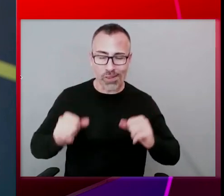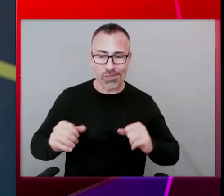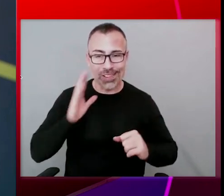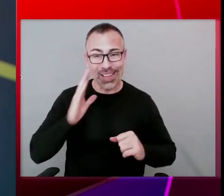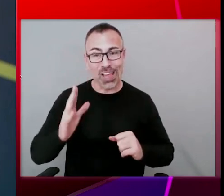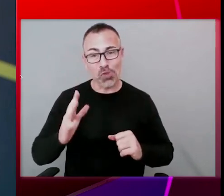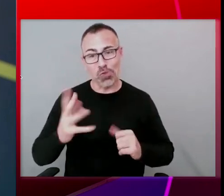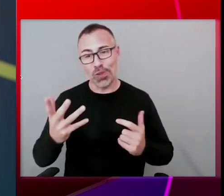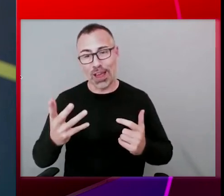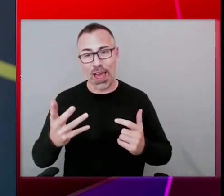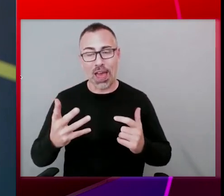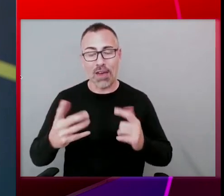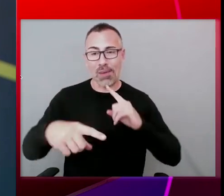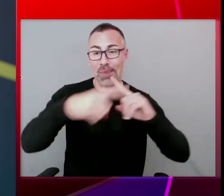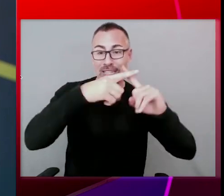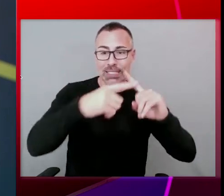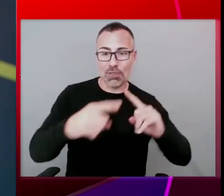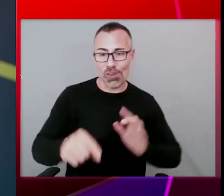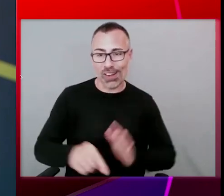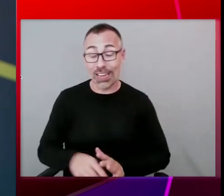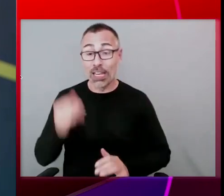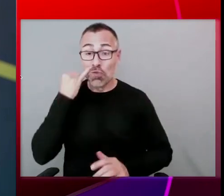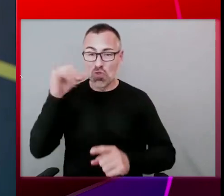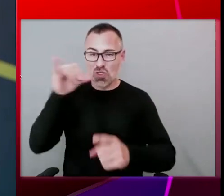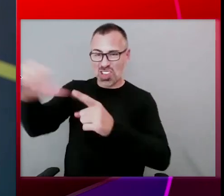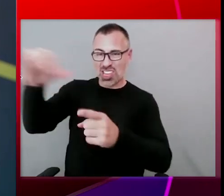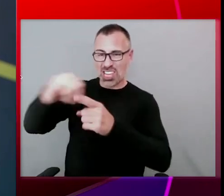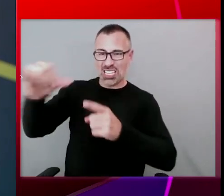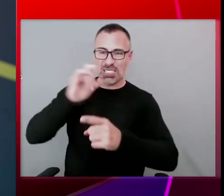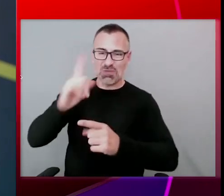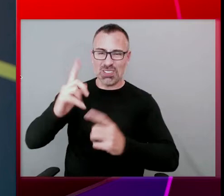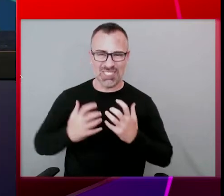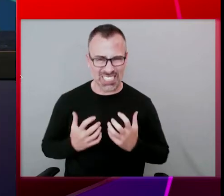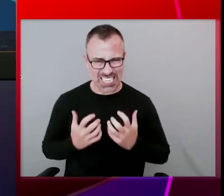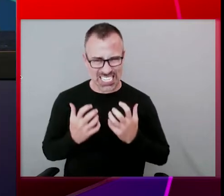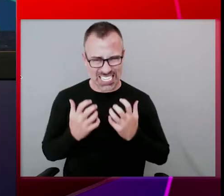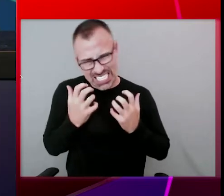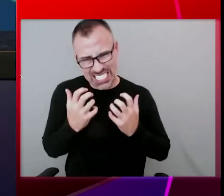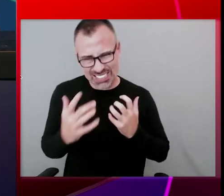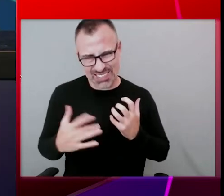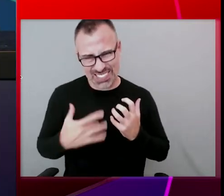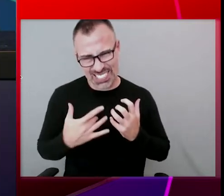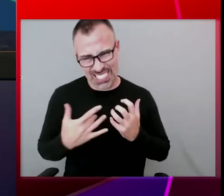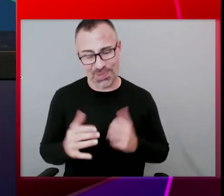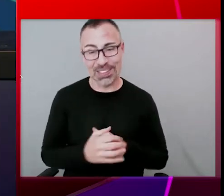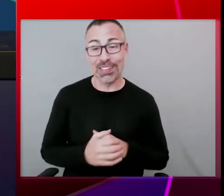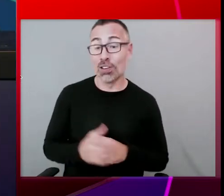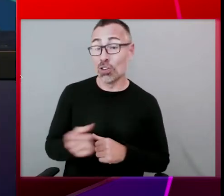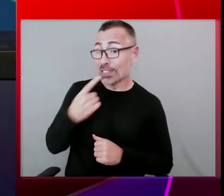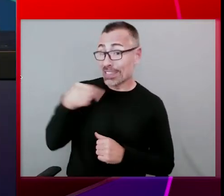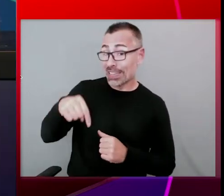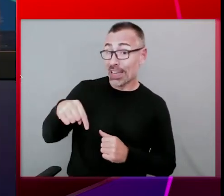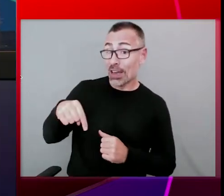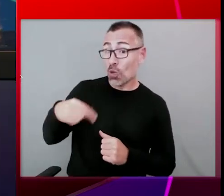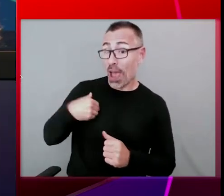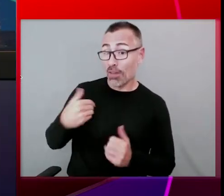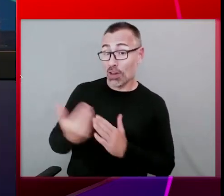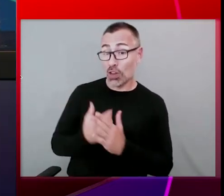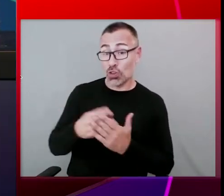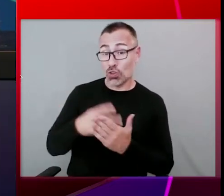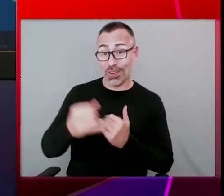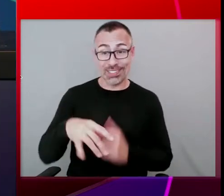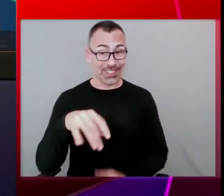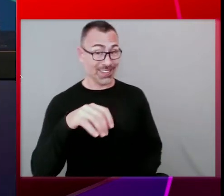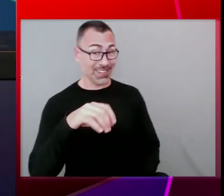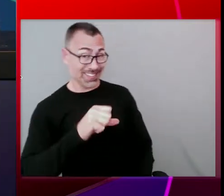at it, it'll give you an angry sentiment. So that's been a lot of fun. So you said there's a new project? Yes, so my